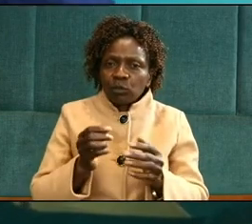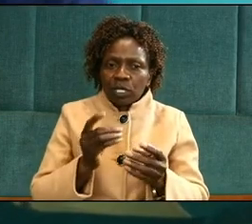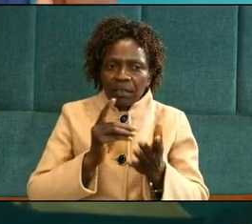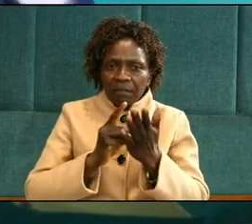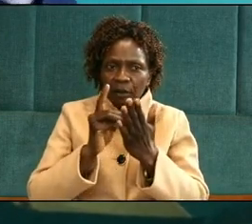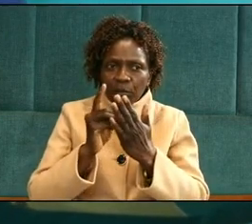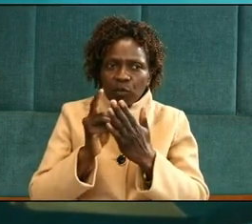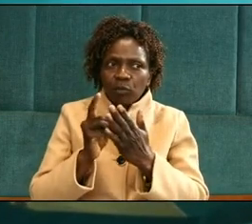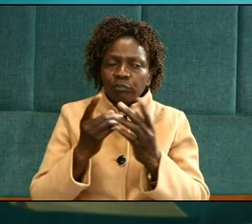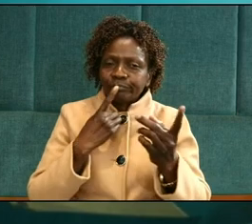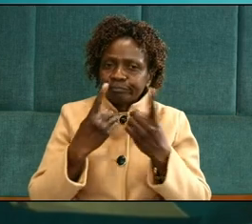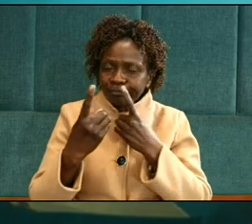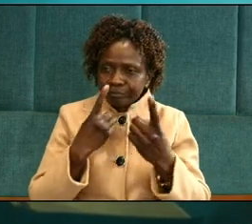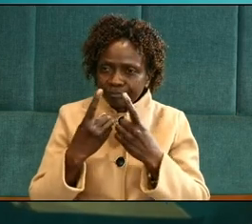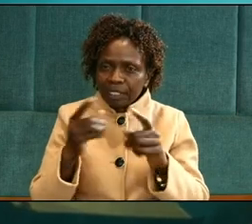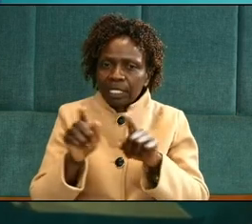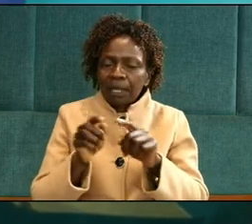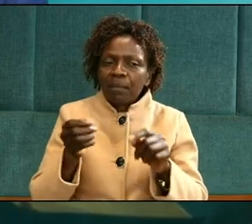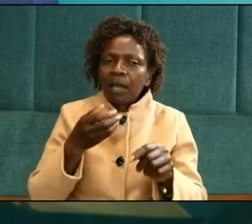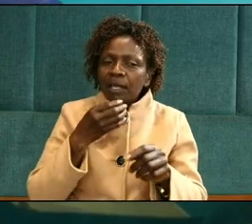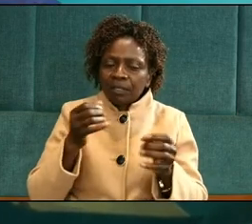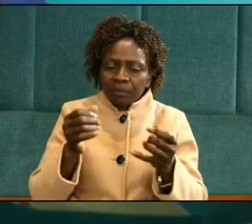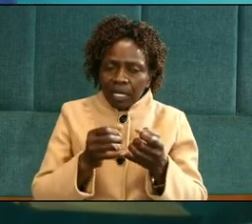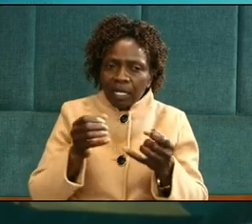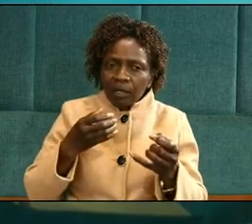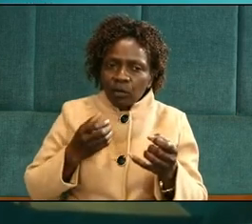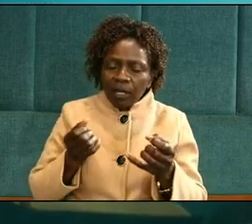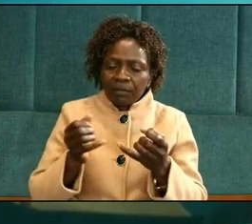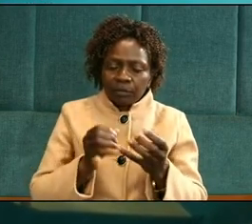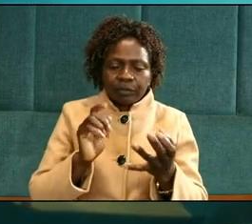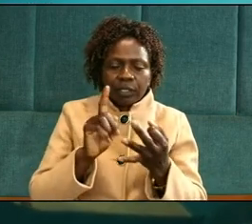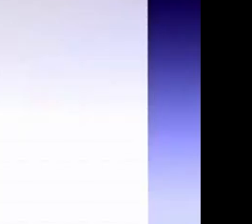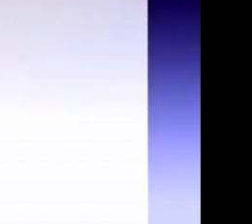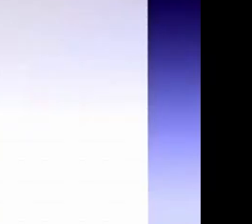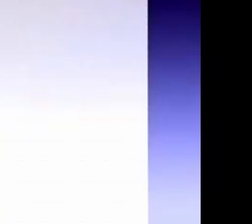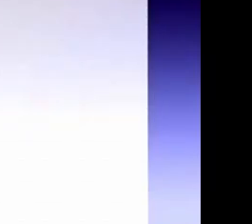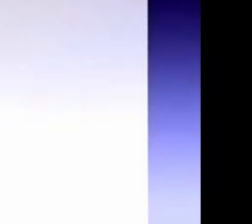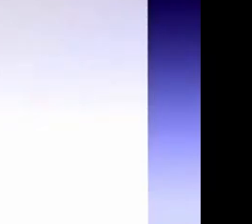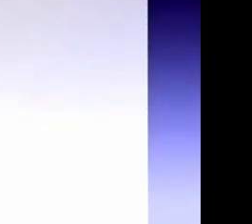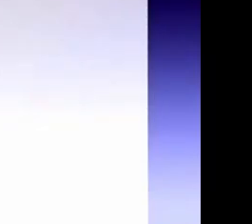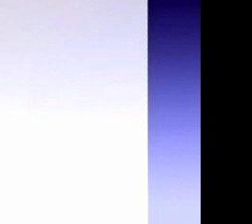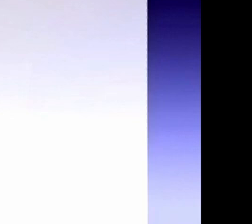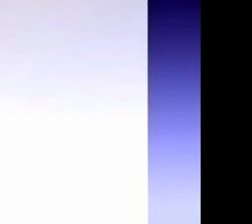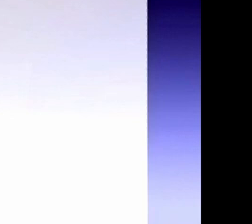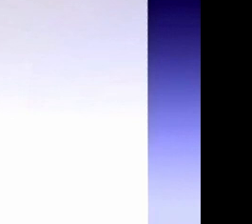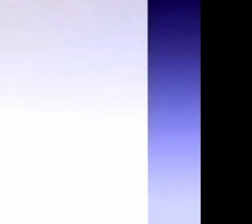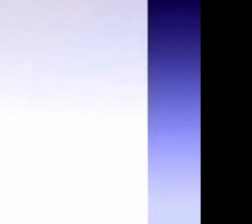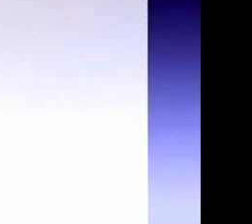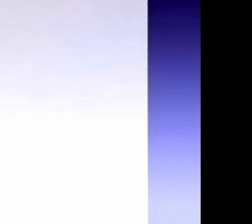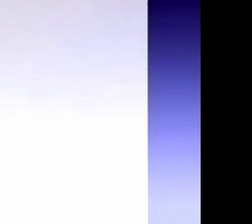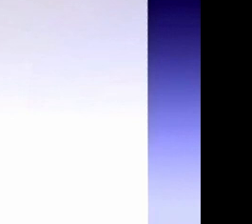develop dialogue as husband and wife. Number three, remember to what? To